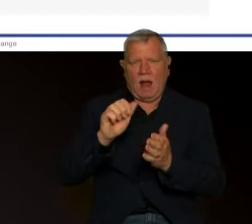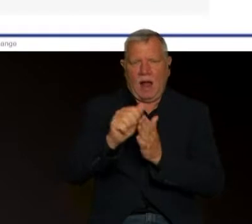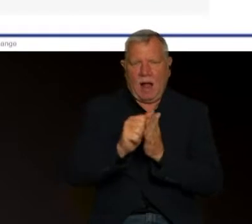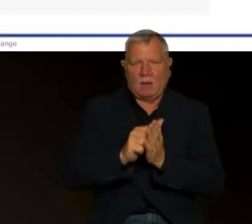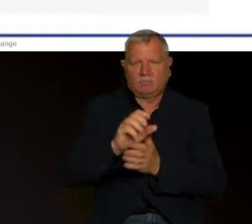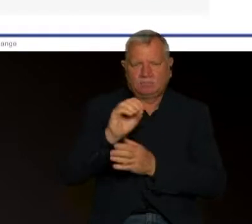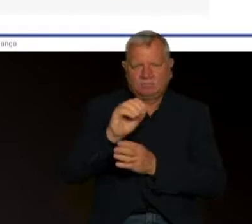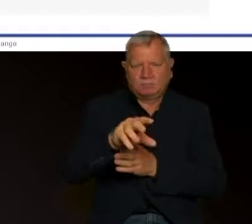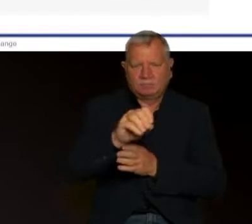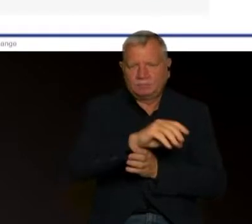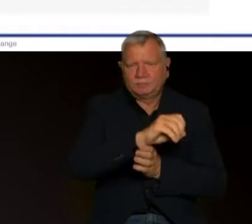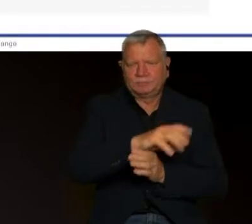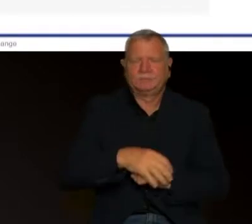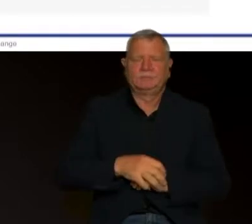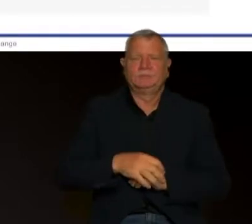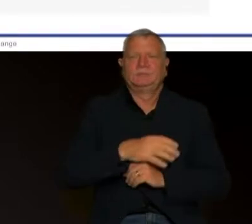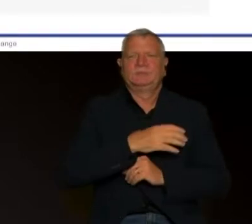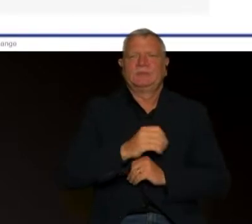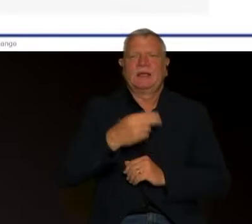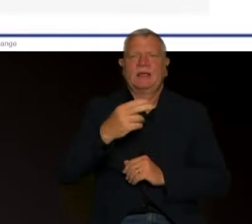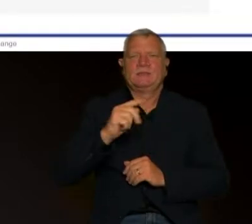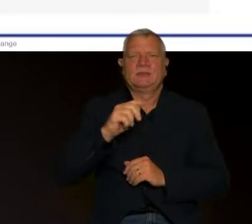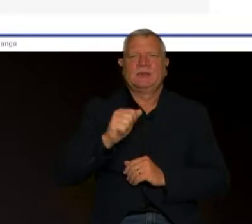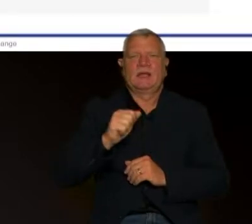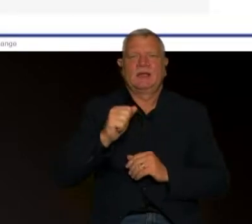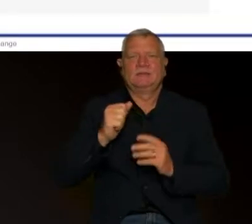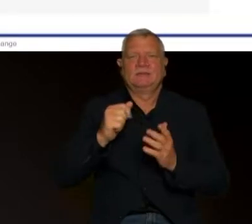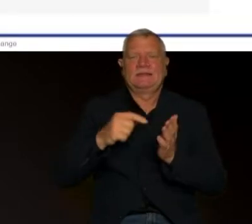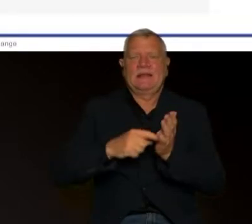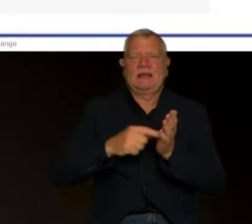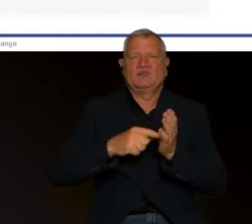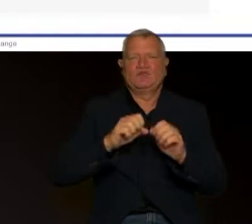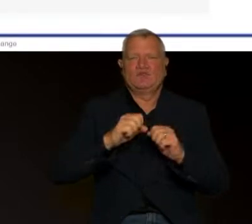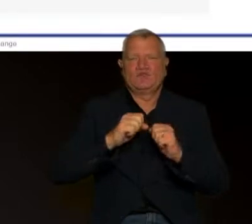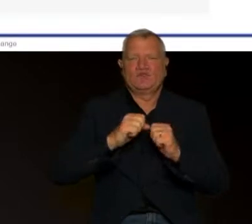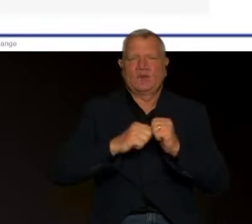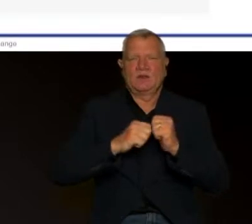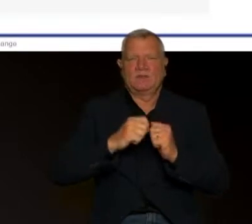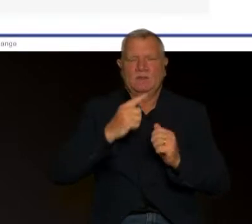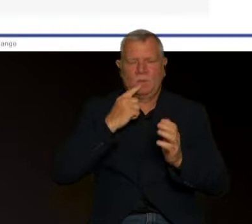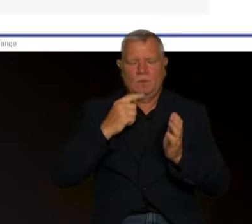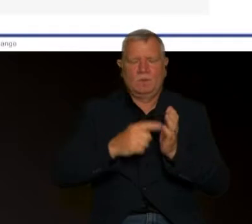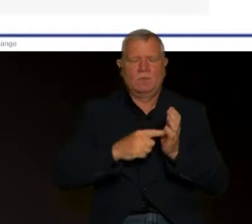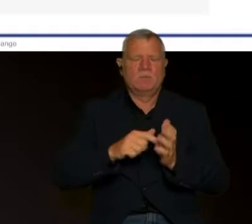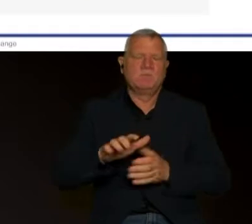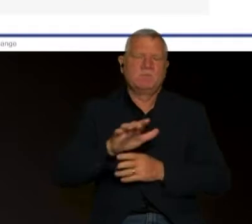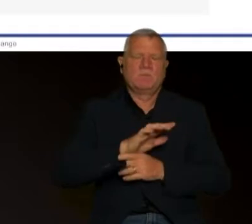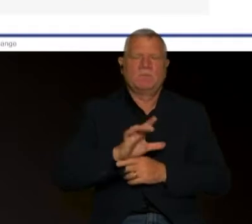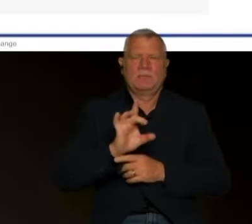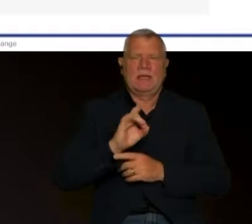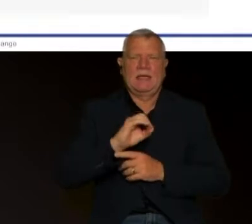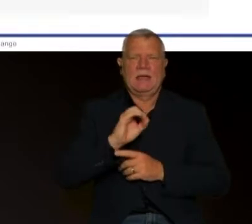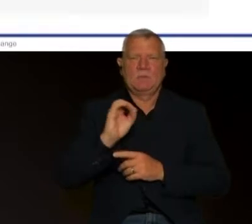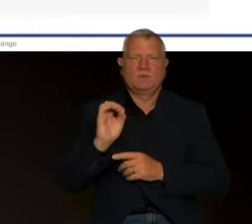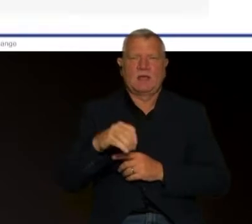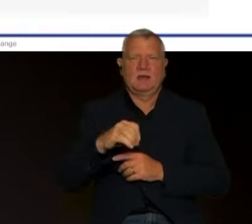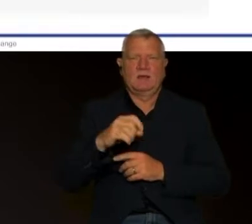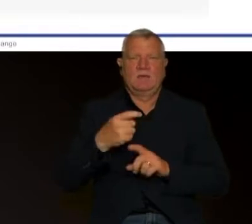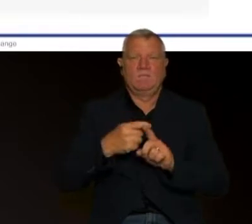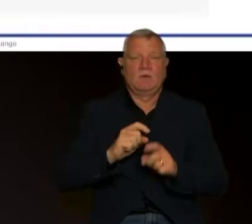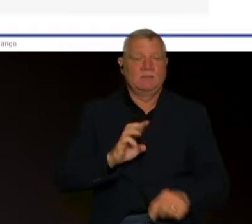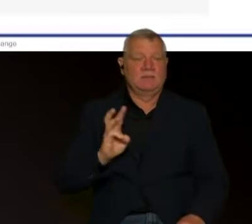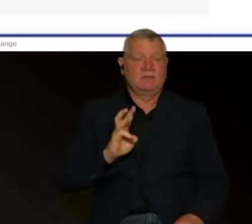fiscal plan reflects the benefits of HTA's new debt structure, which reduces outstanding debt by approximately 80% from